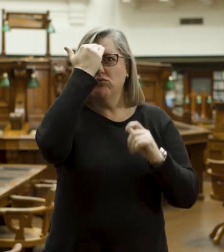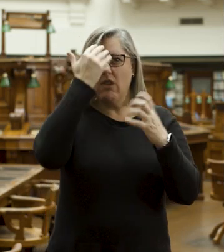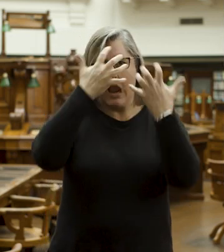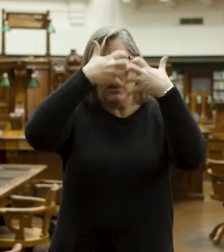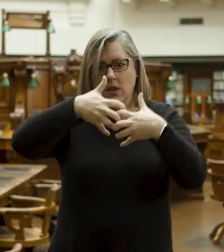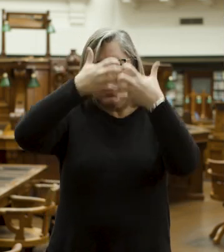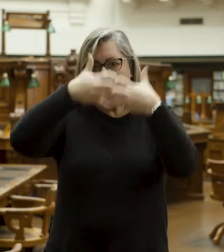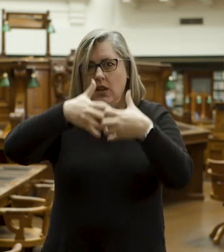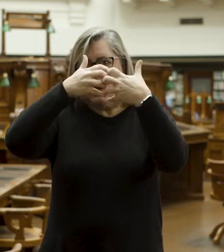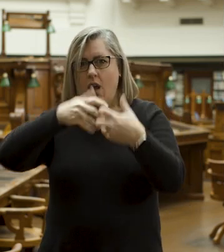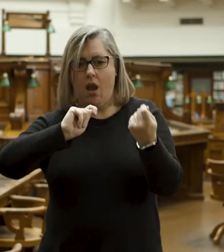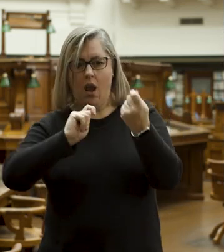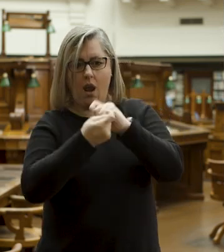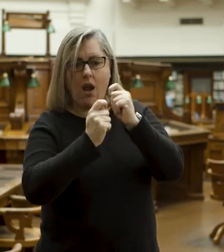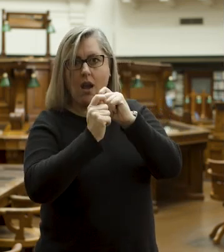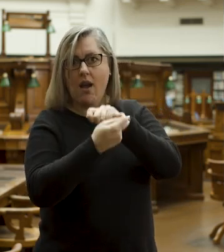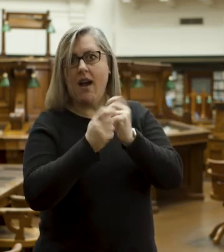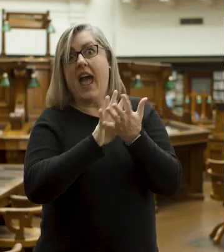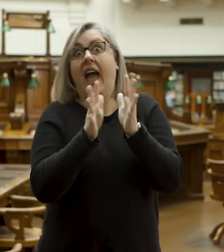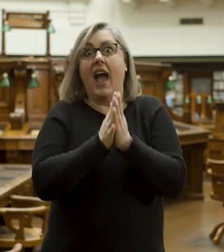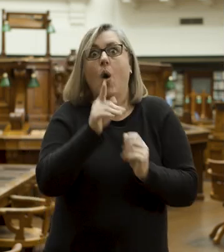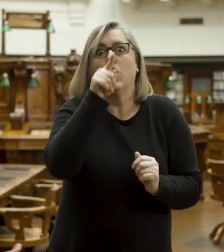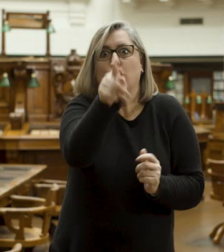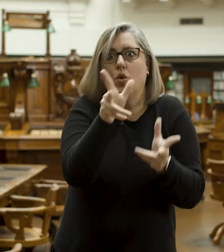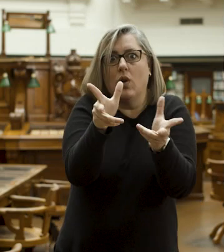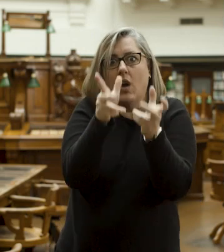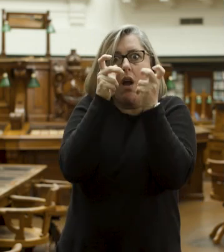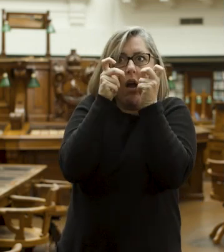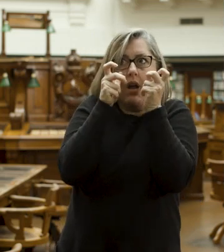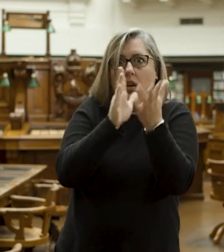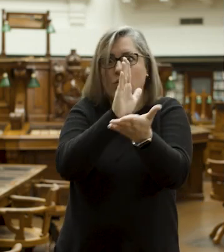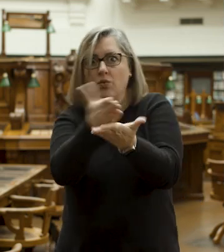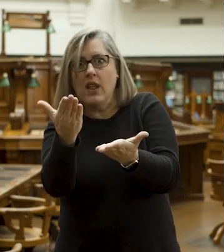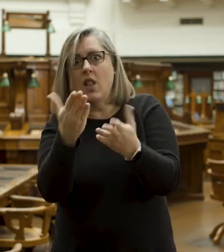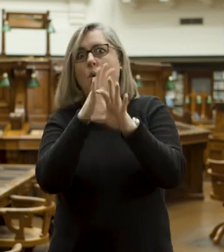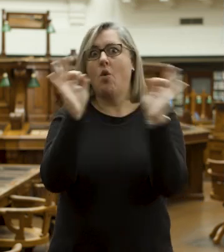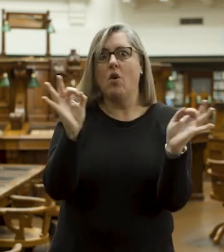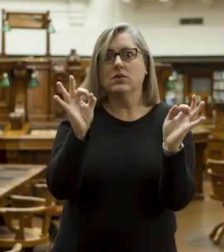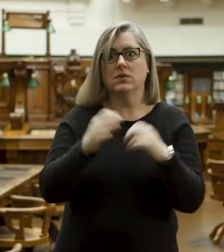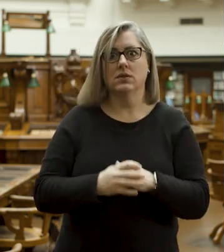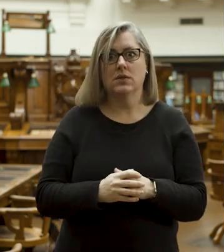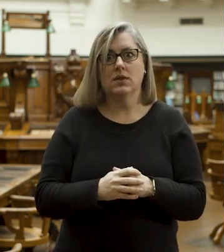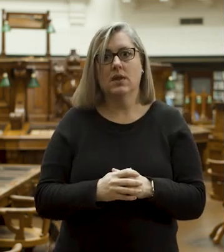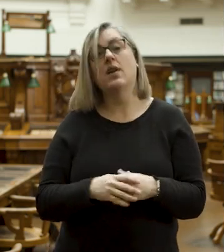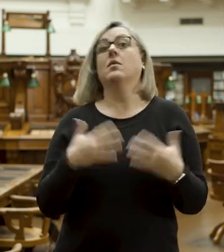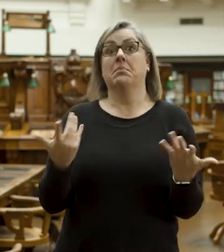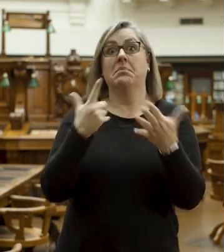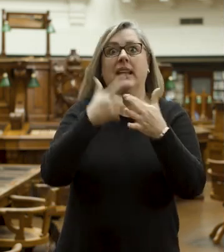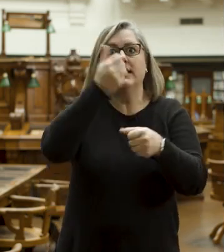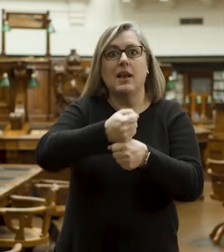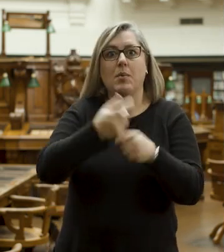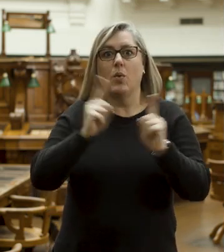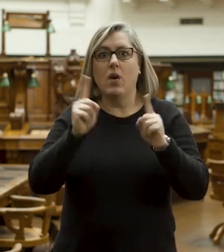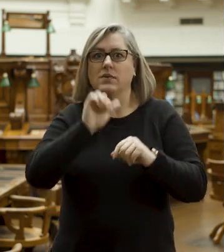human brain, changing the way in which you perceive reality itself. For example, take a look